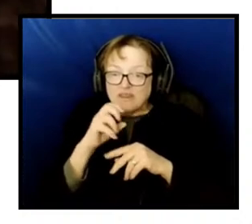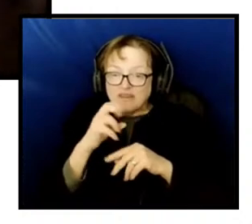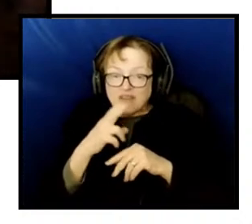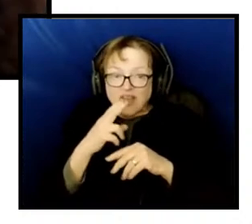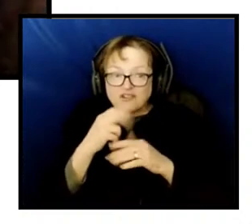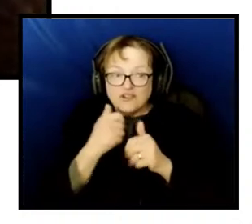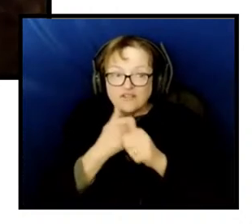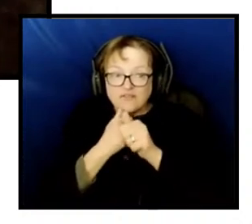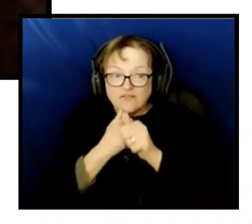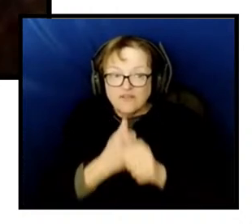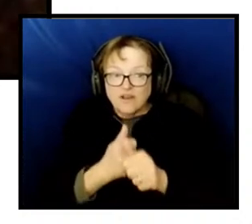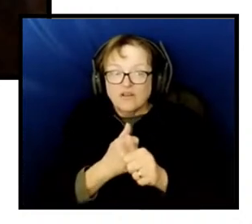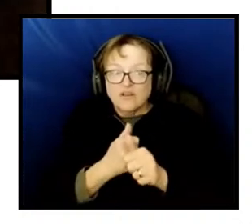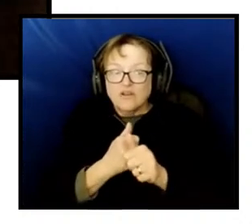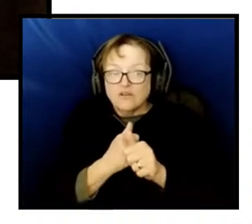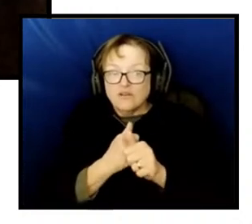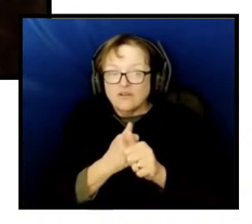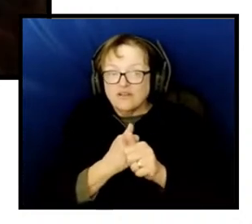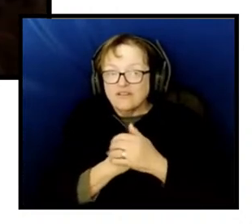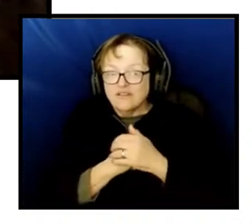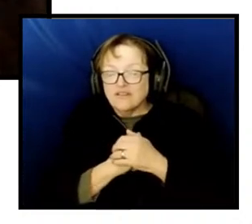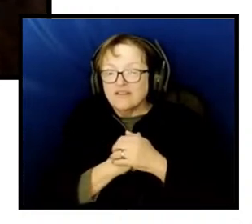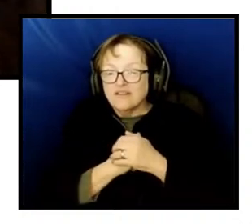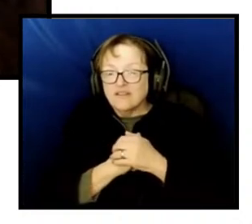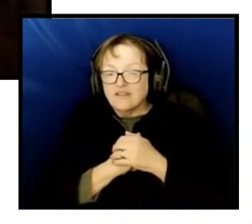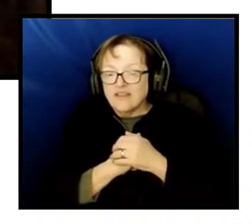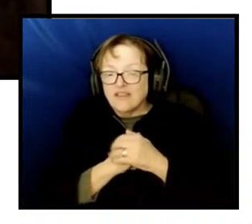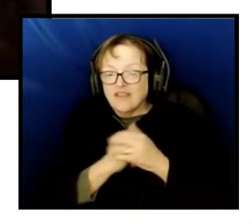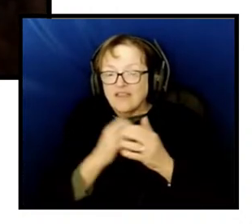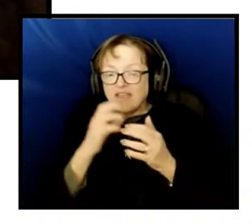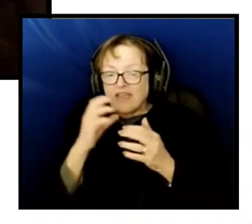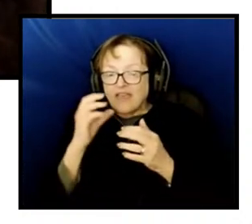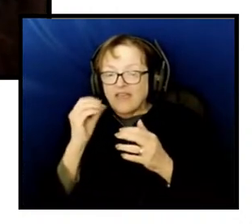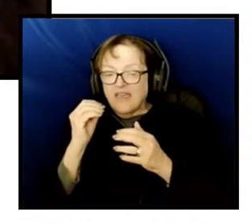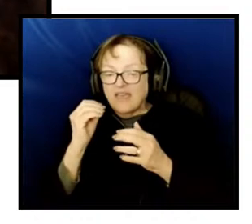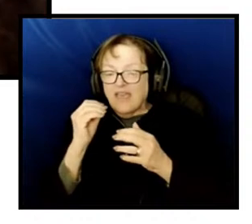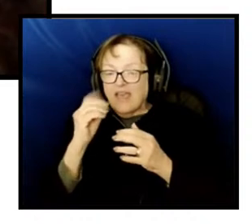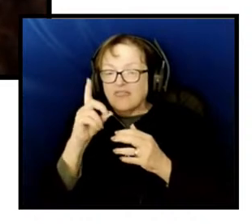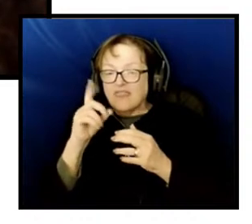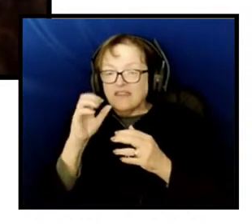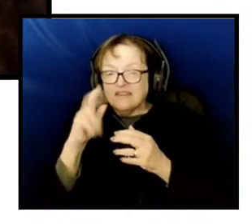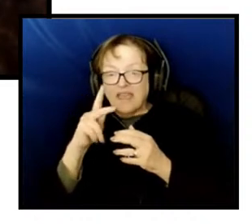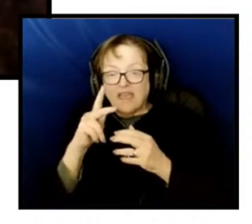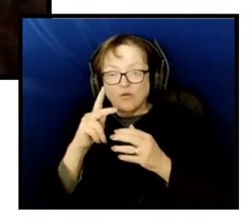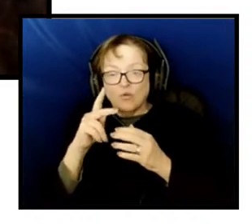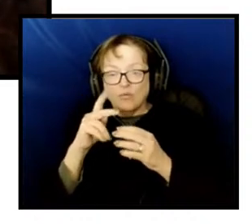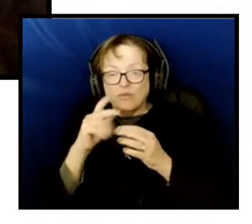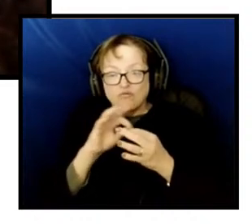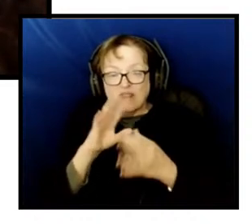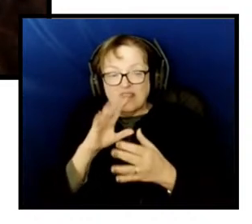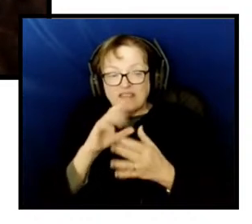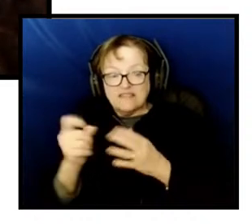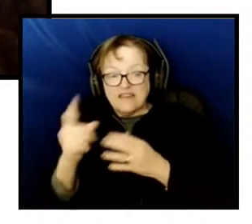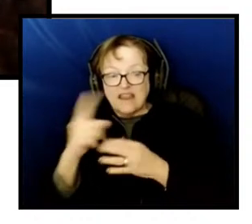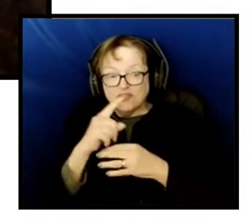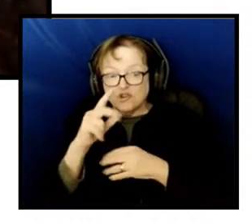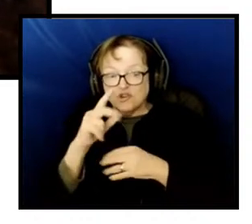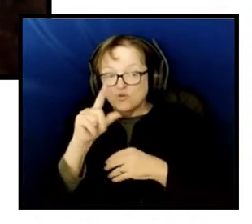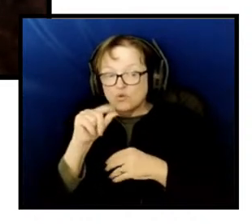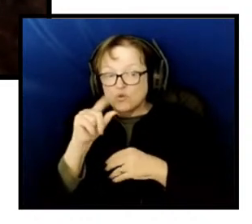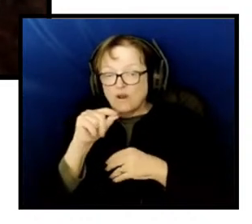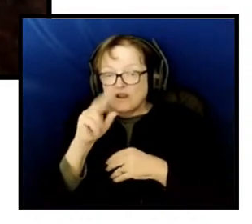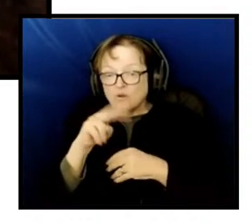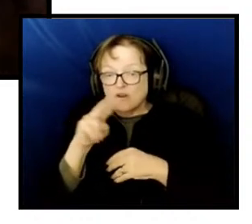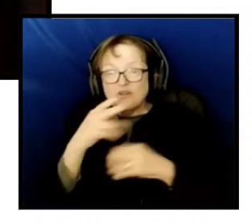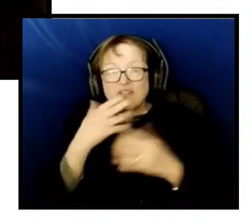Our Instagram is dreamseed_collective, and the deck will be released next year in 2022.